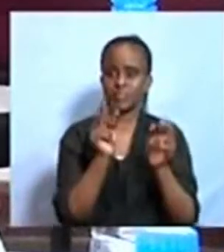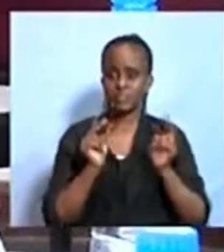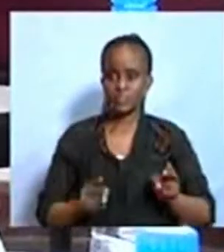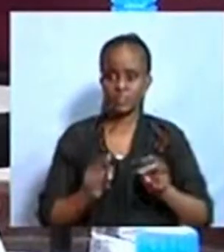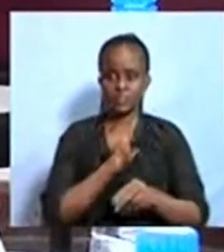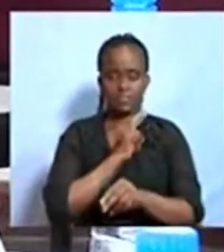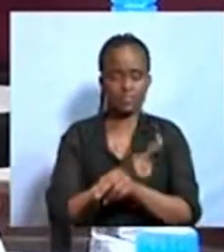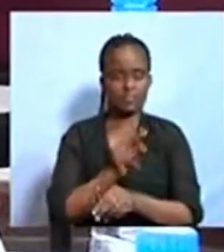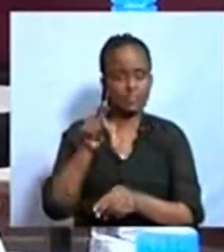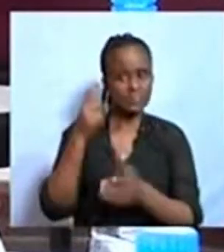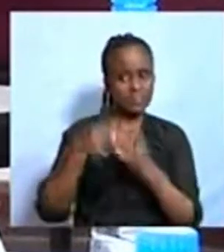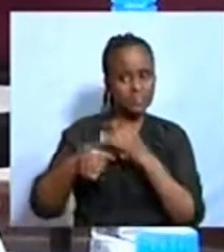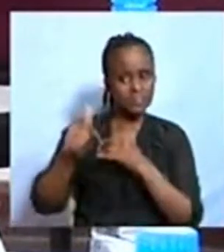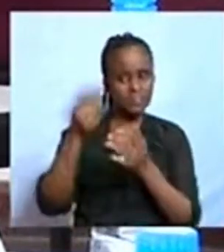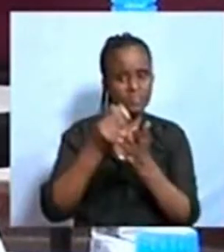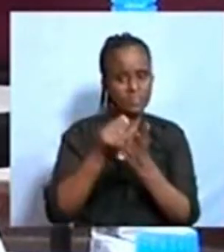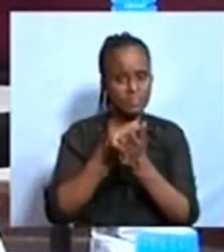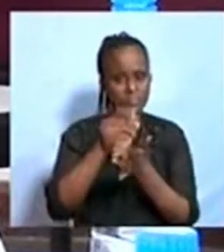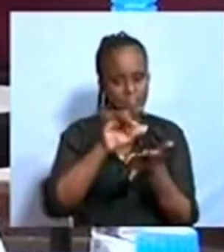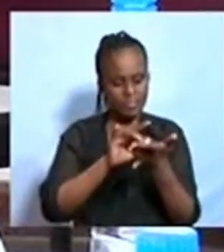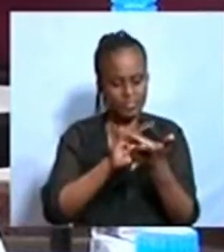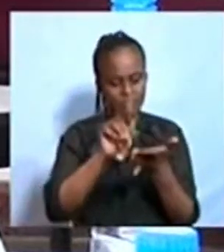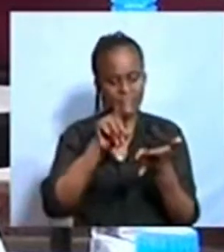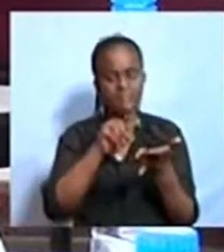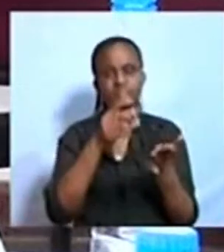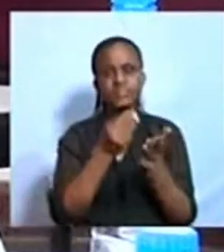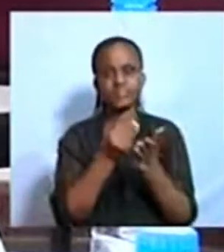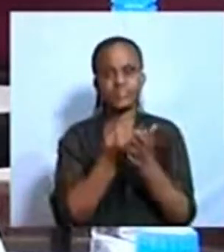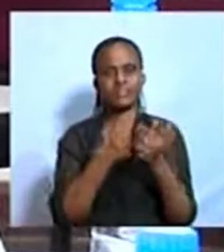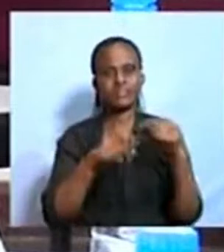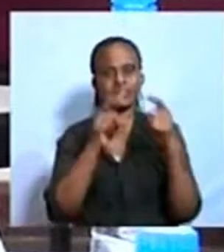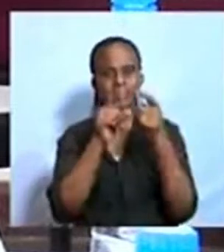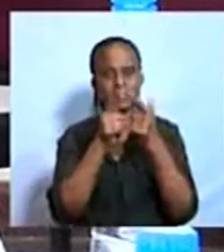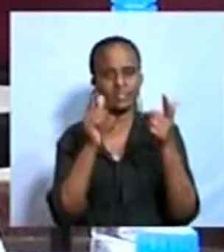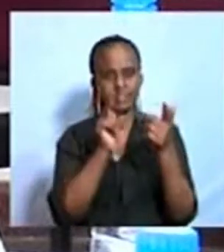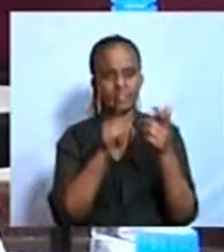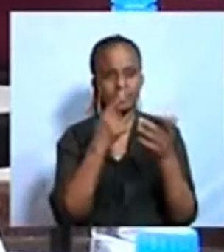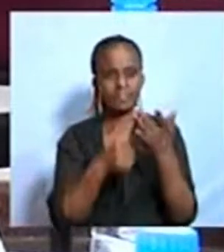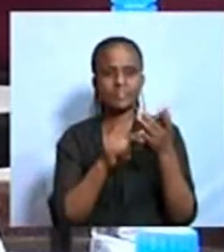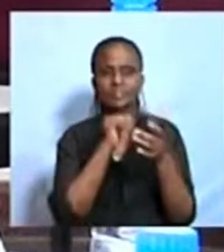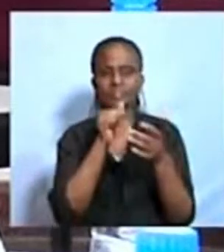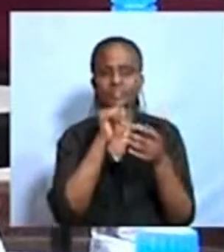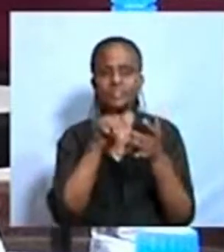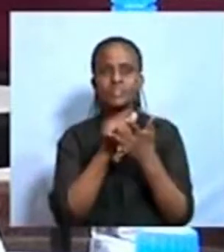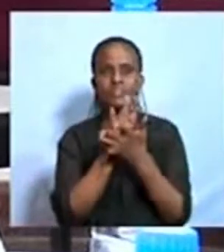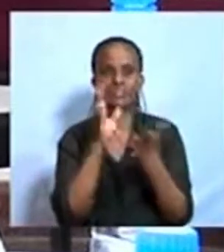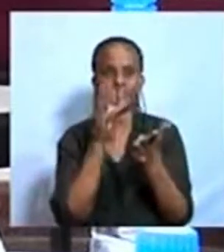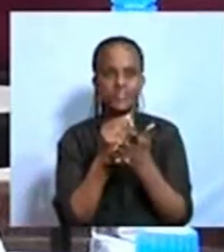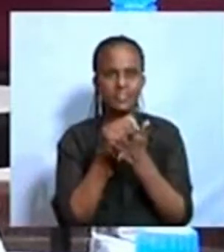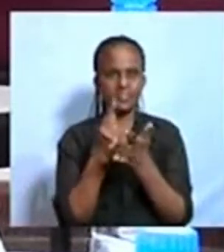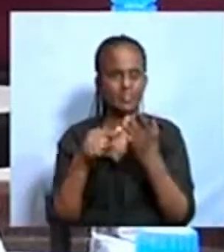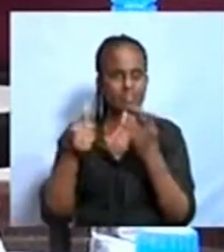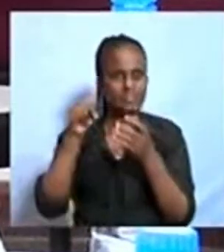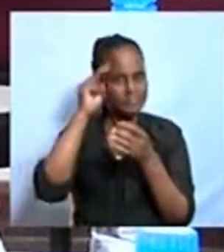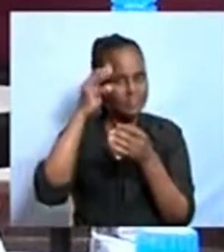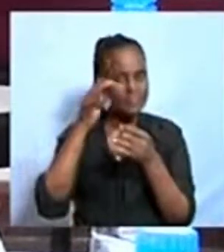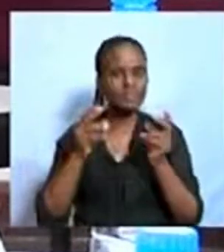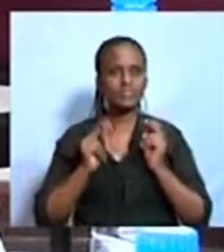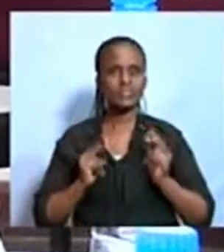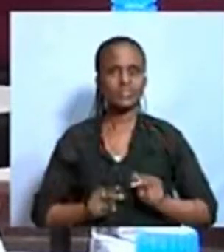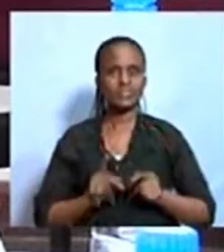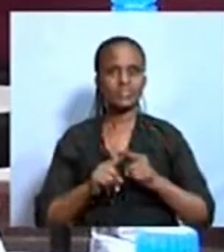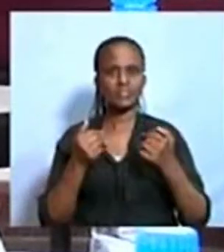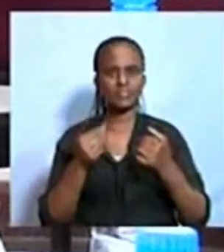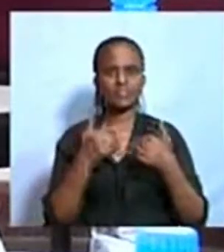resource requires funds. Medicines require funds. The challenge here is not really how much money is at the Ministry of Health. The challenge is that we've